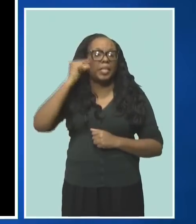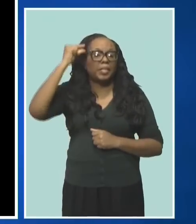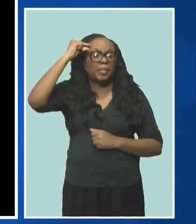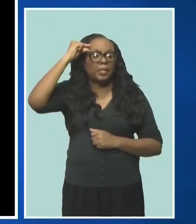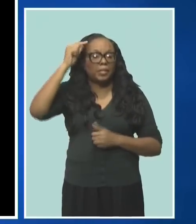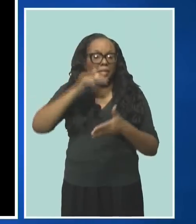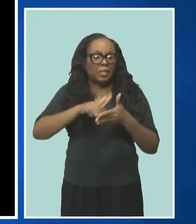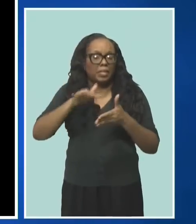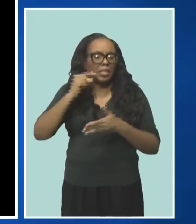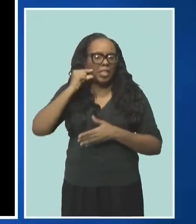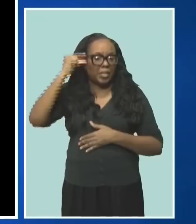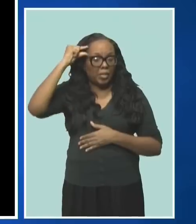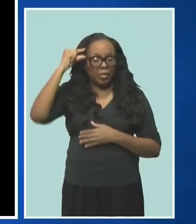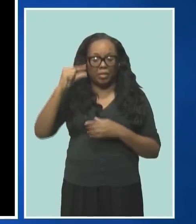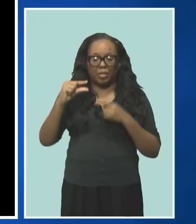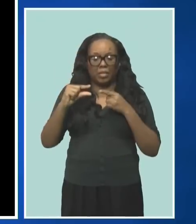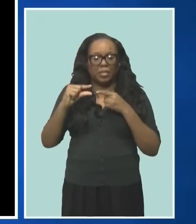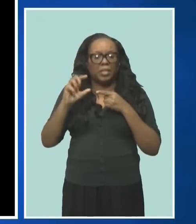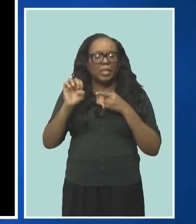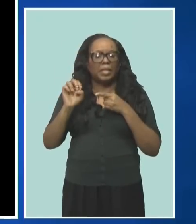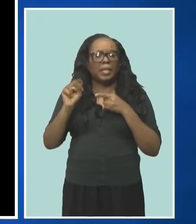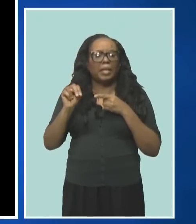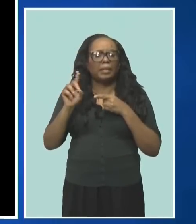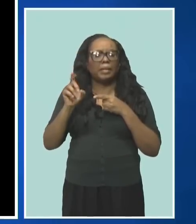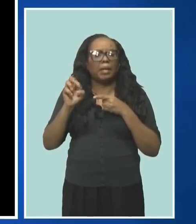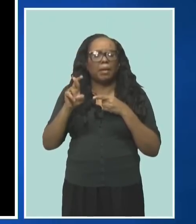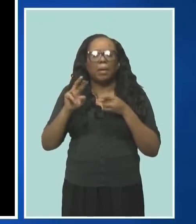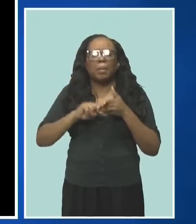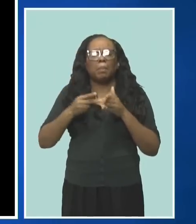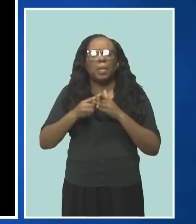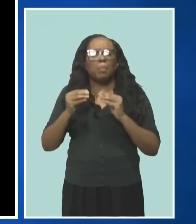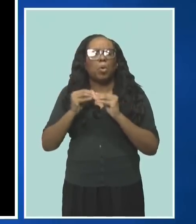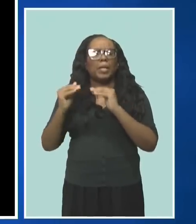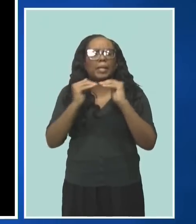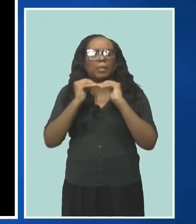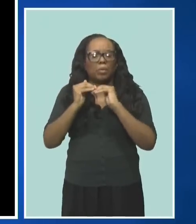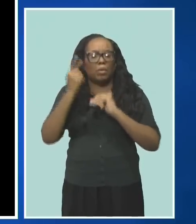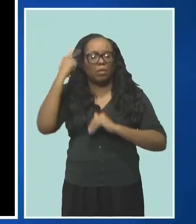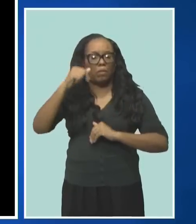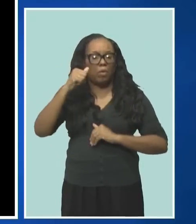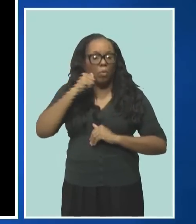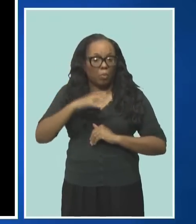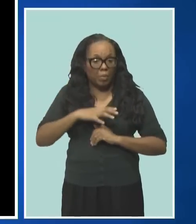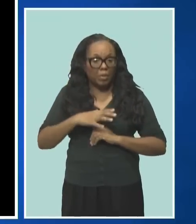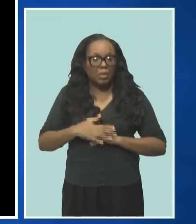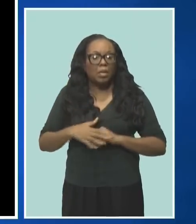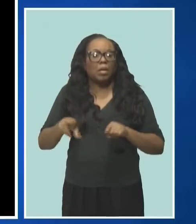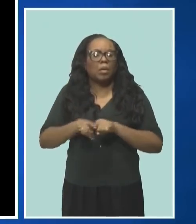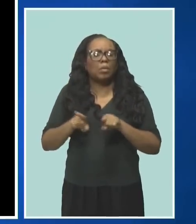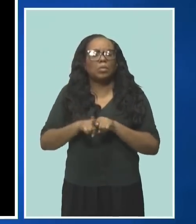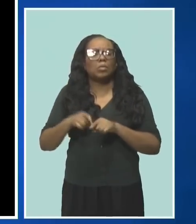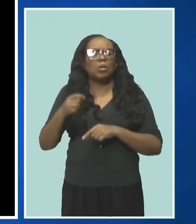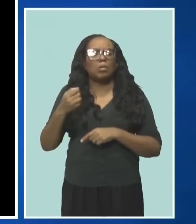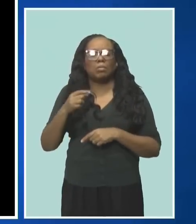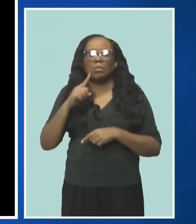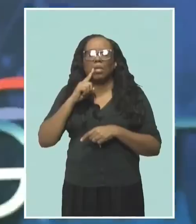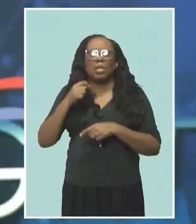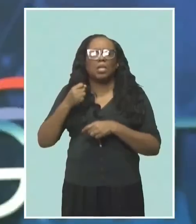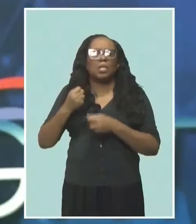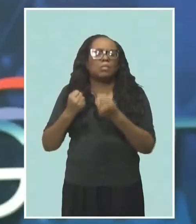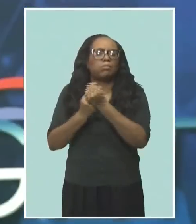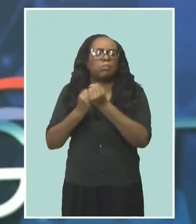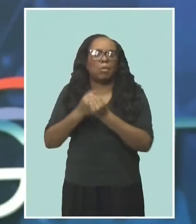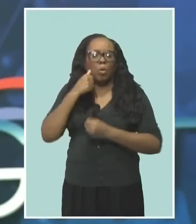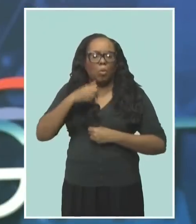her to being a fierce champion of women's rights and piloting through Parliament seminal legislation such as the